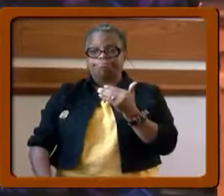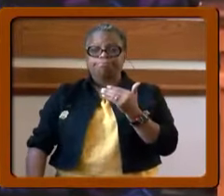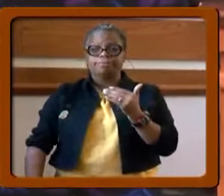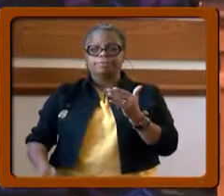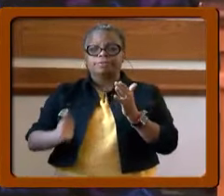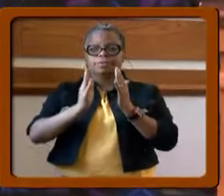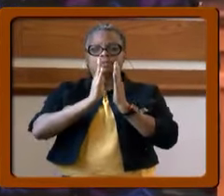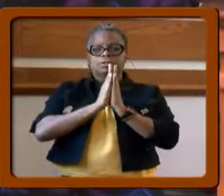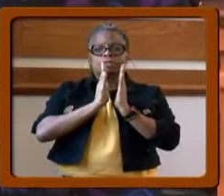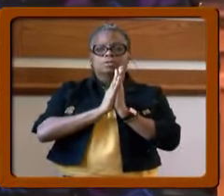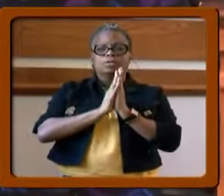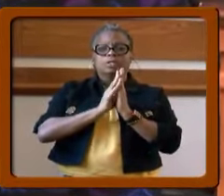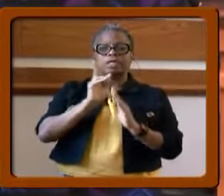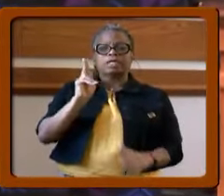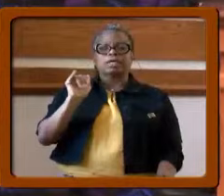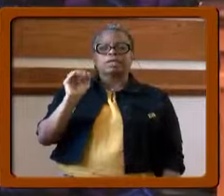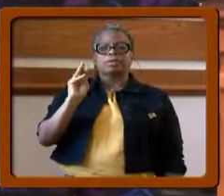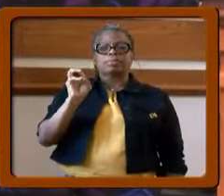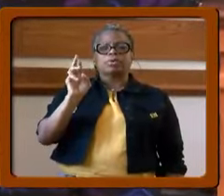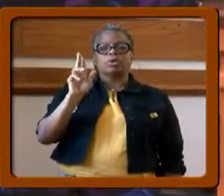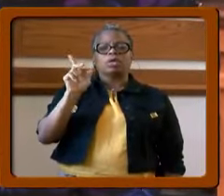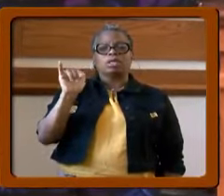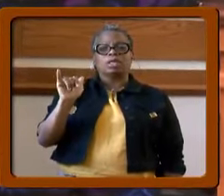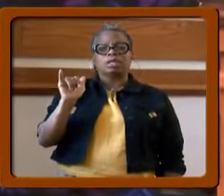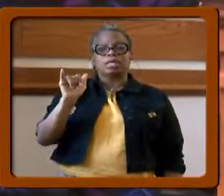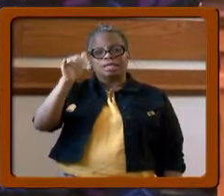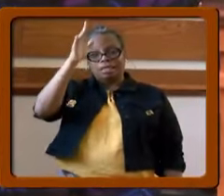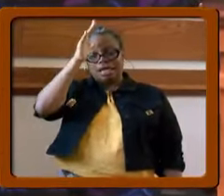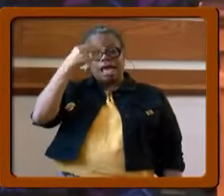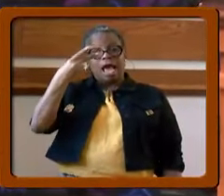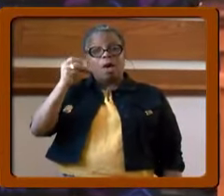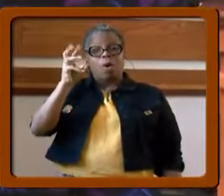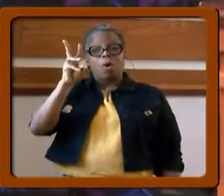Pray for Kimberly, who lost her father, Howard Brown.